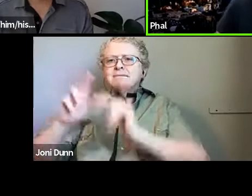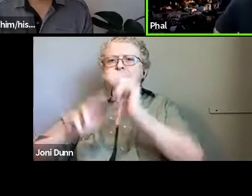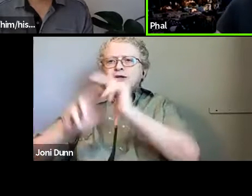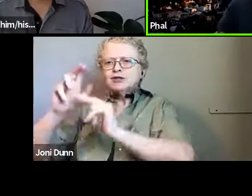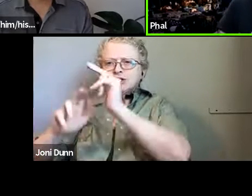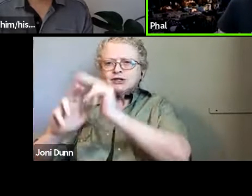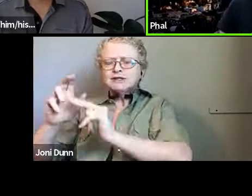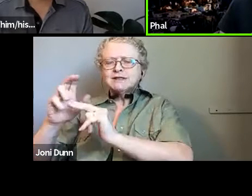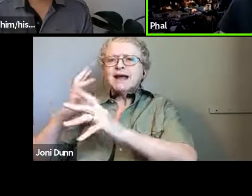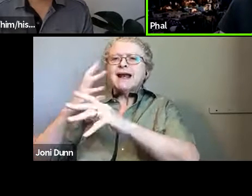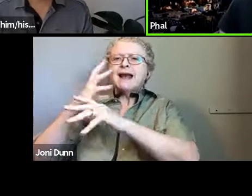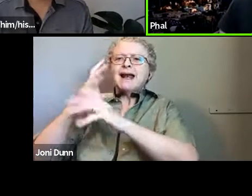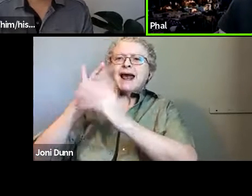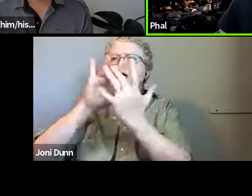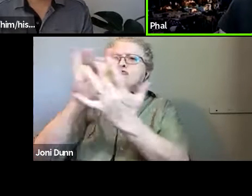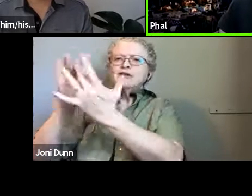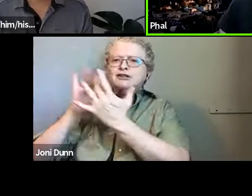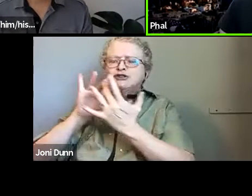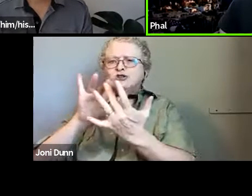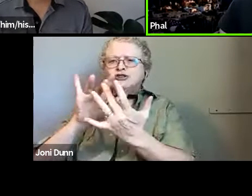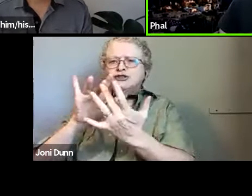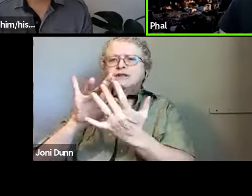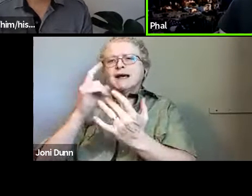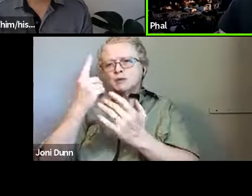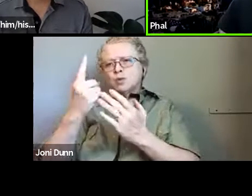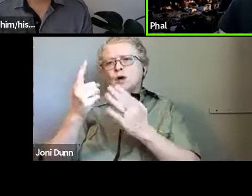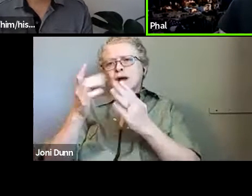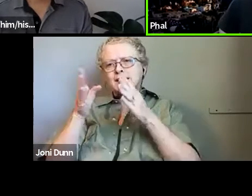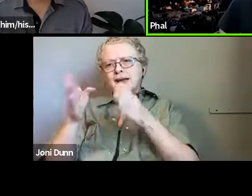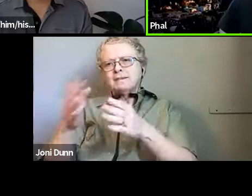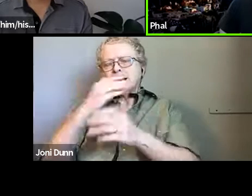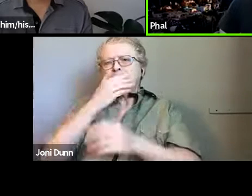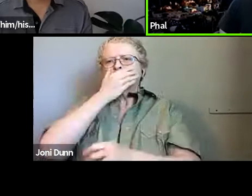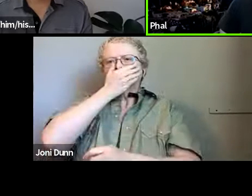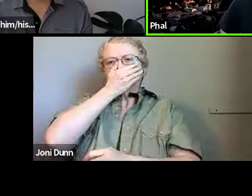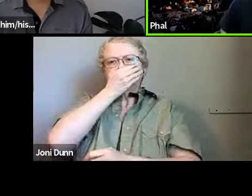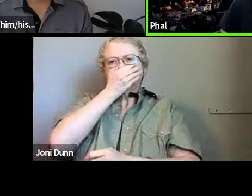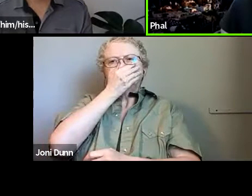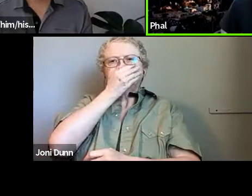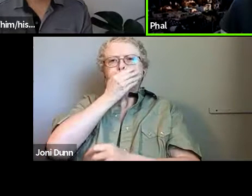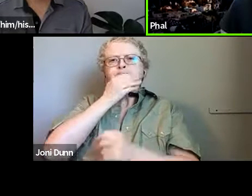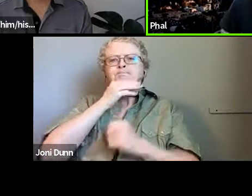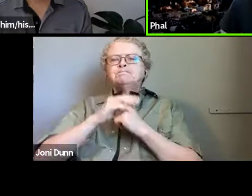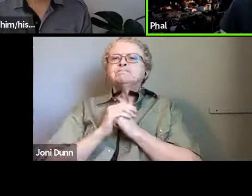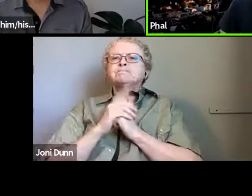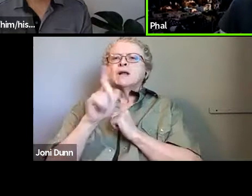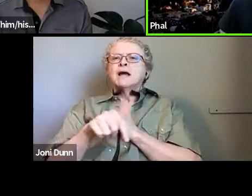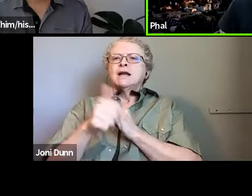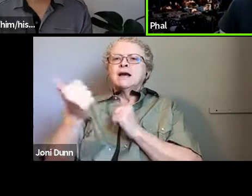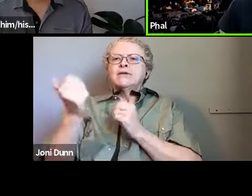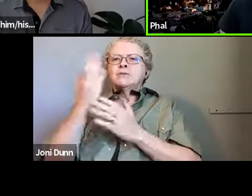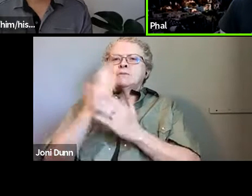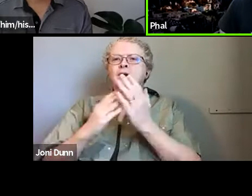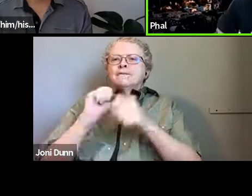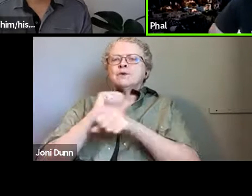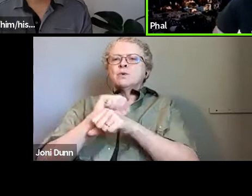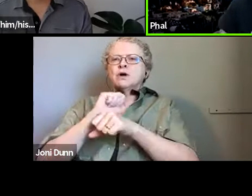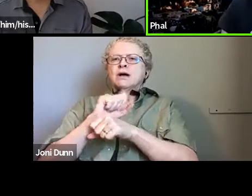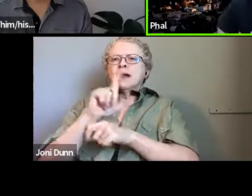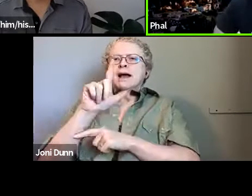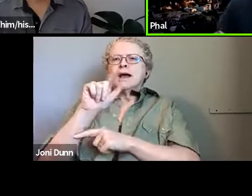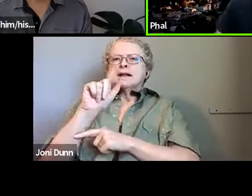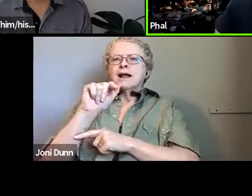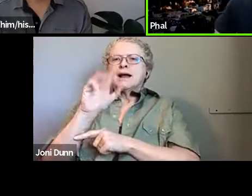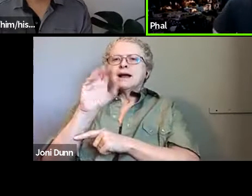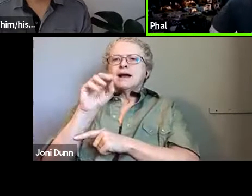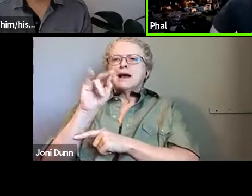one campaign. And to another piece of the work that I've been a part of is in LA County had a plan that they voted